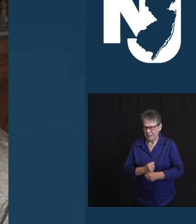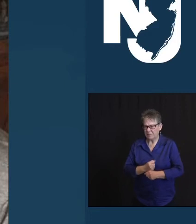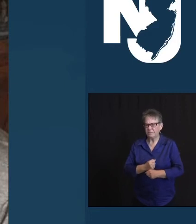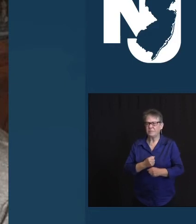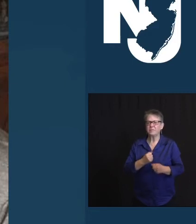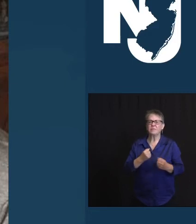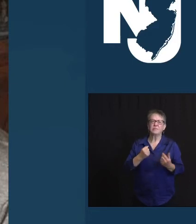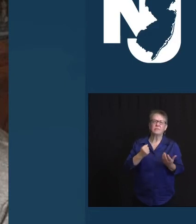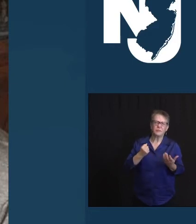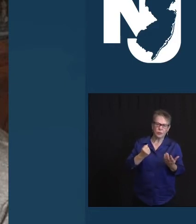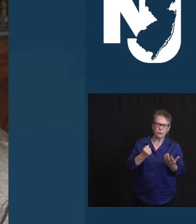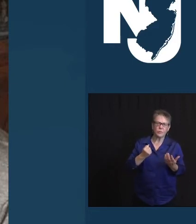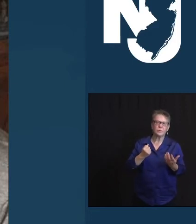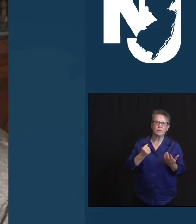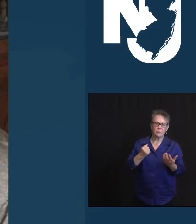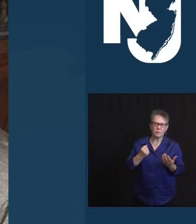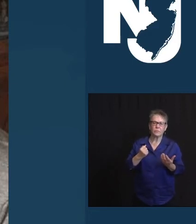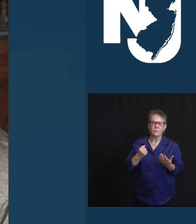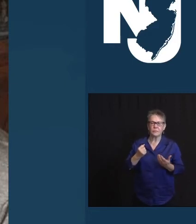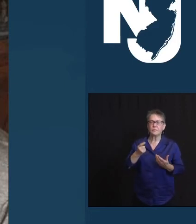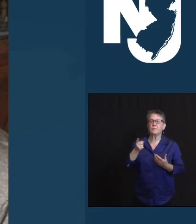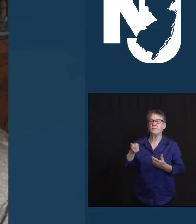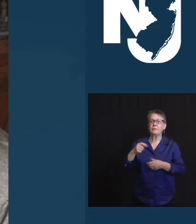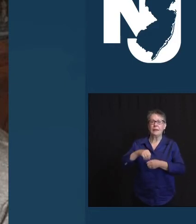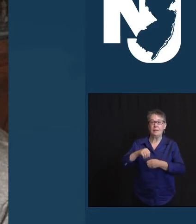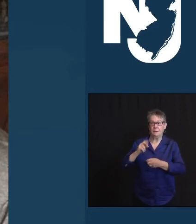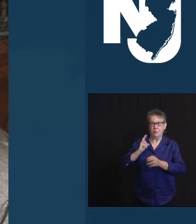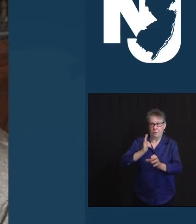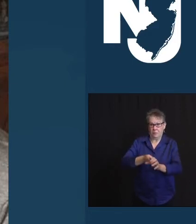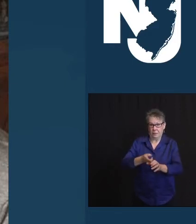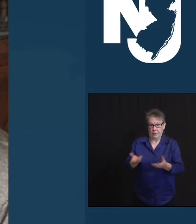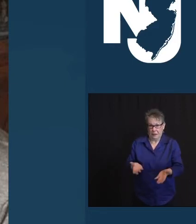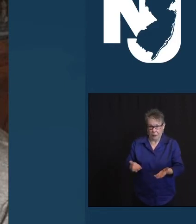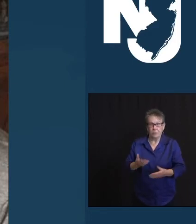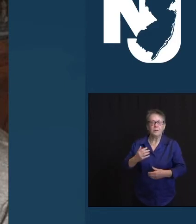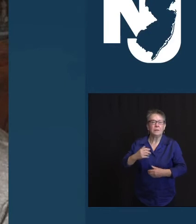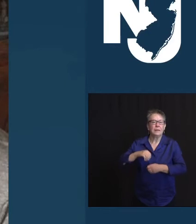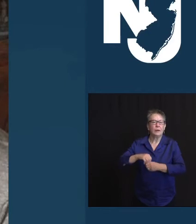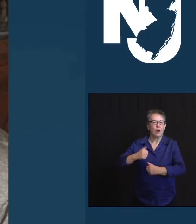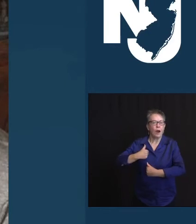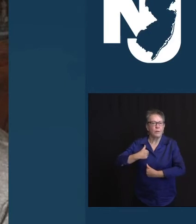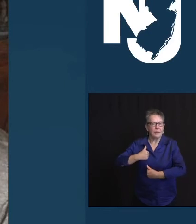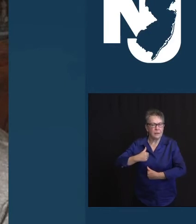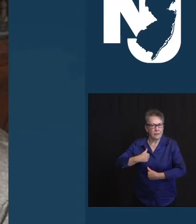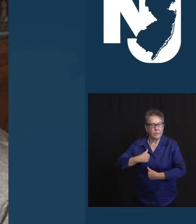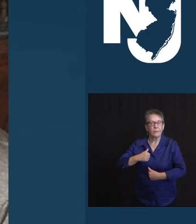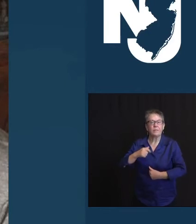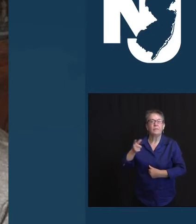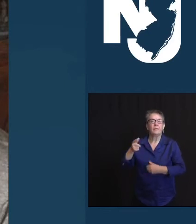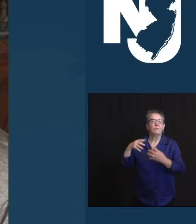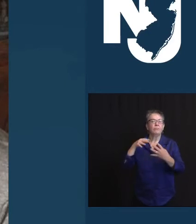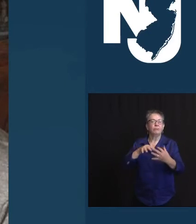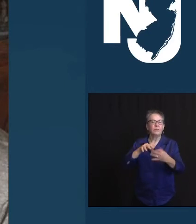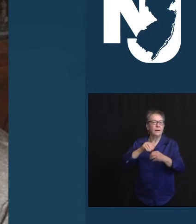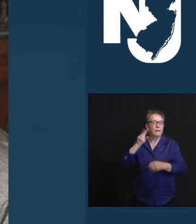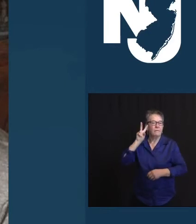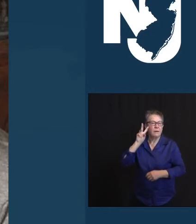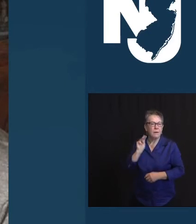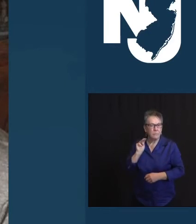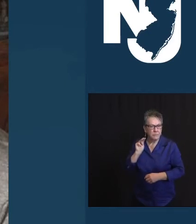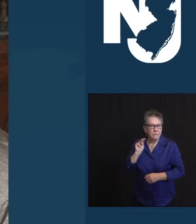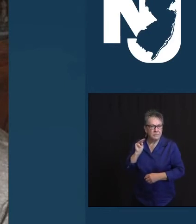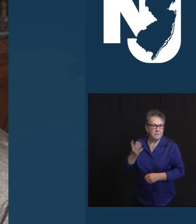served in the United States Army, a period in which he also saw a tour of duty in Vietnam. After returning home, he spent